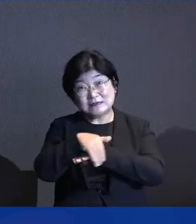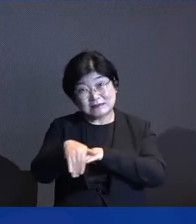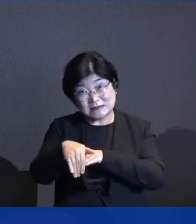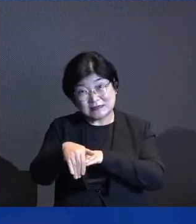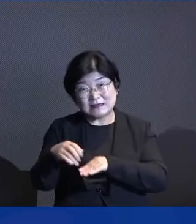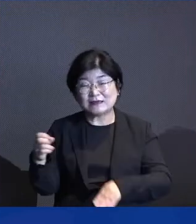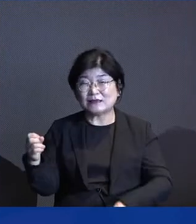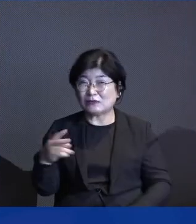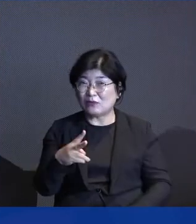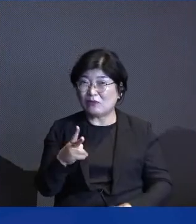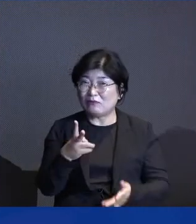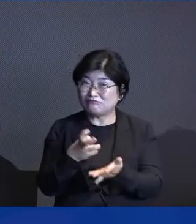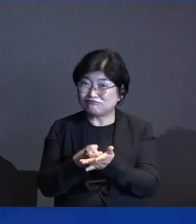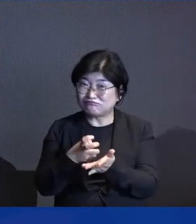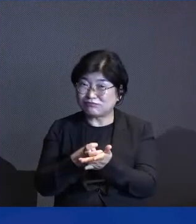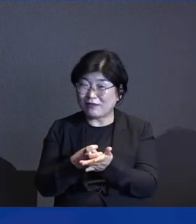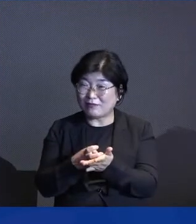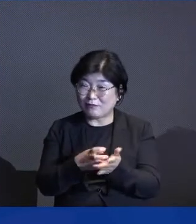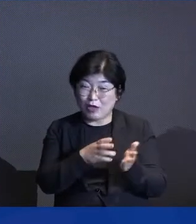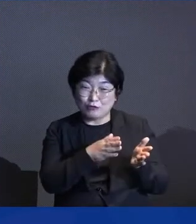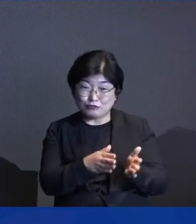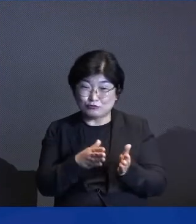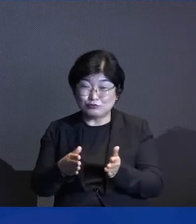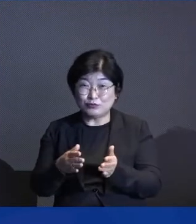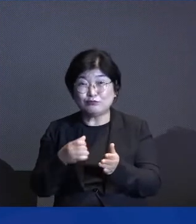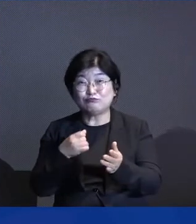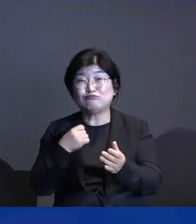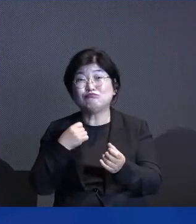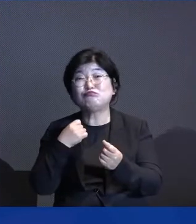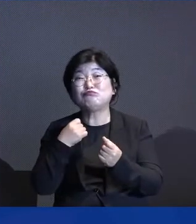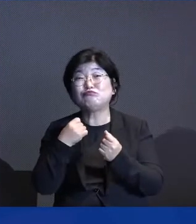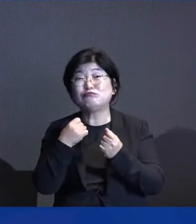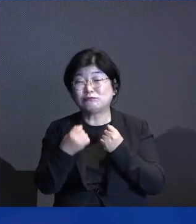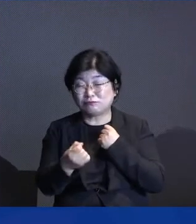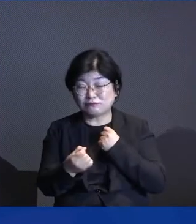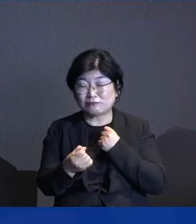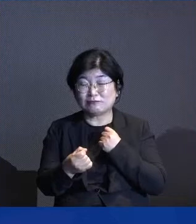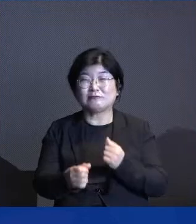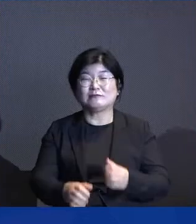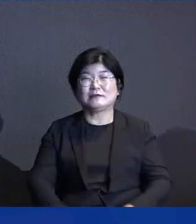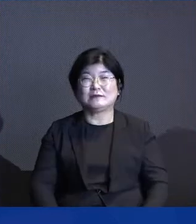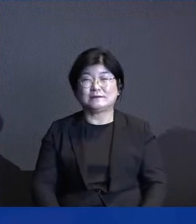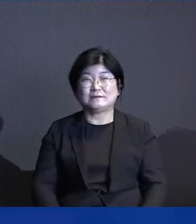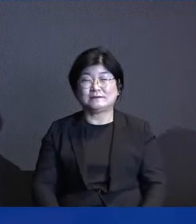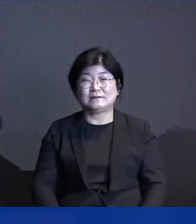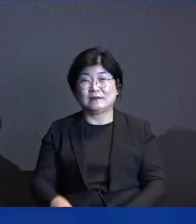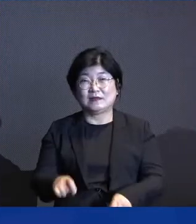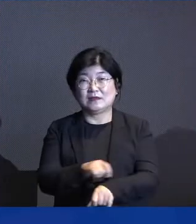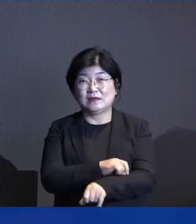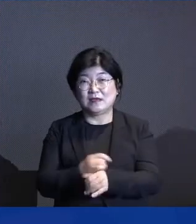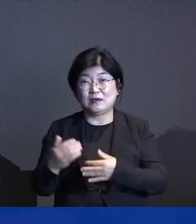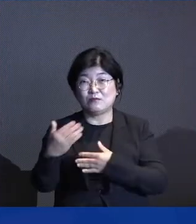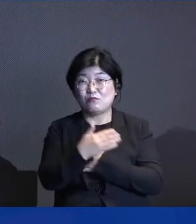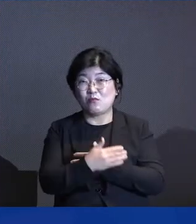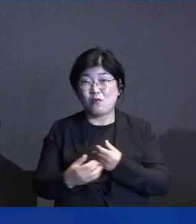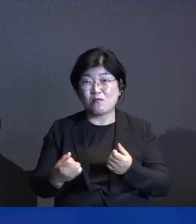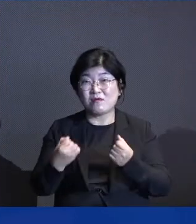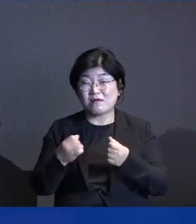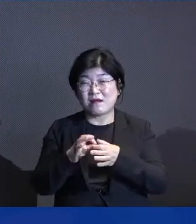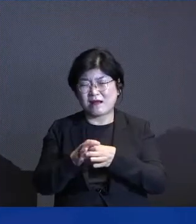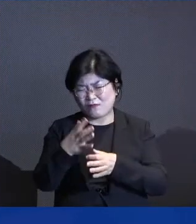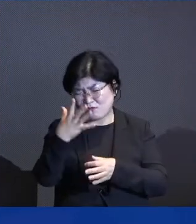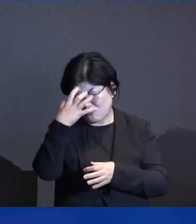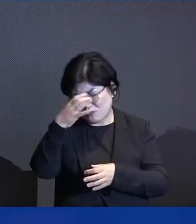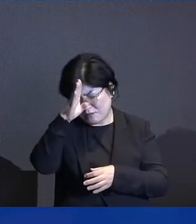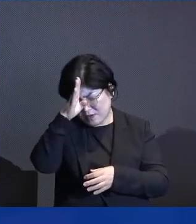depression and suicide, various plans to address mental health issues, but depression and suicide rates remain high,